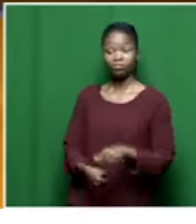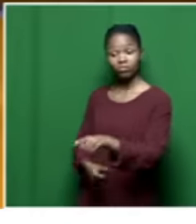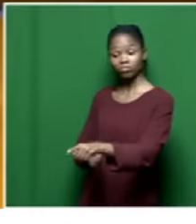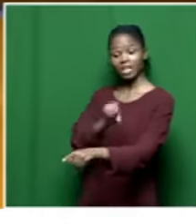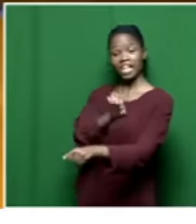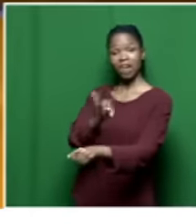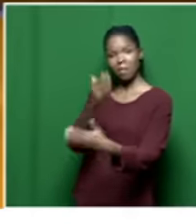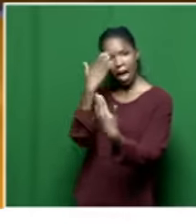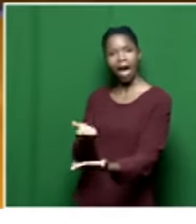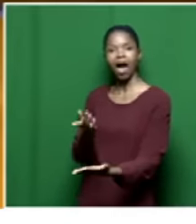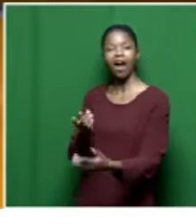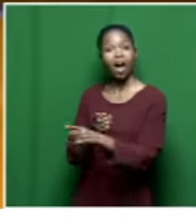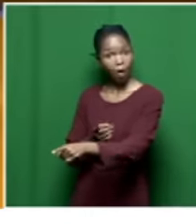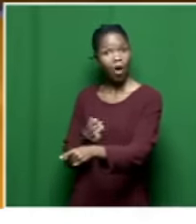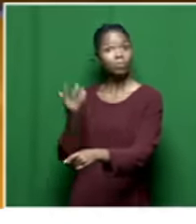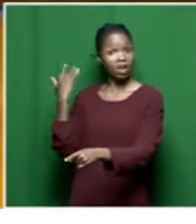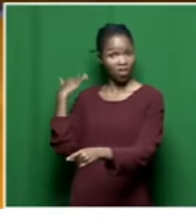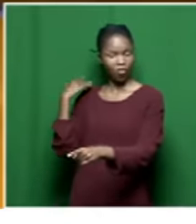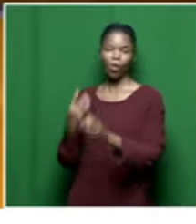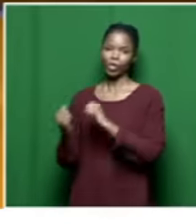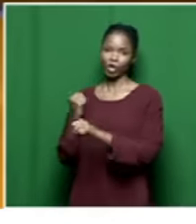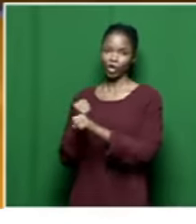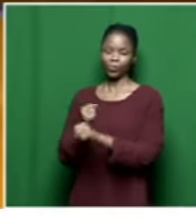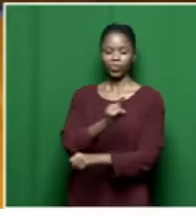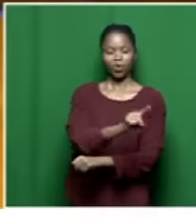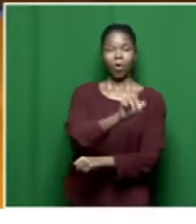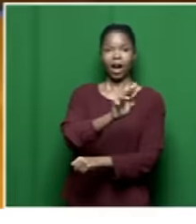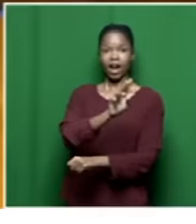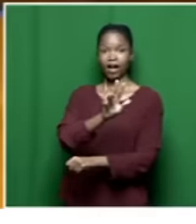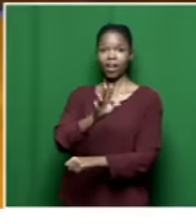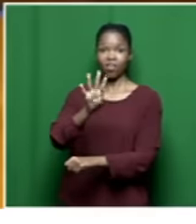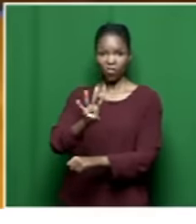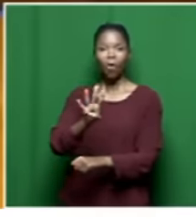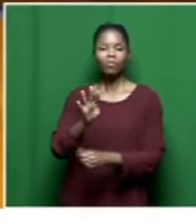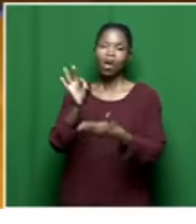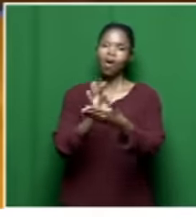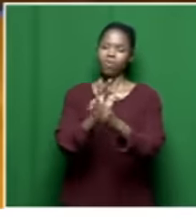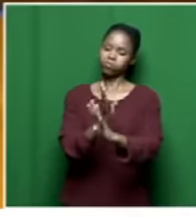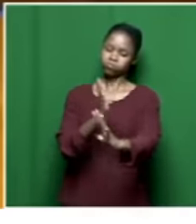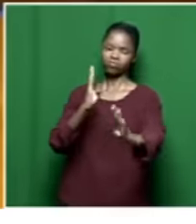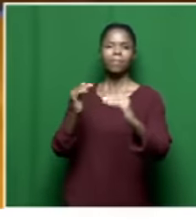it seems, is that in 1994 there was an election where all South Africans participated,